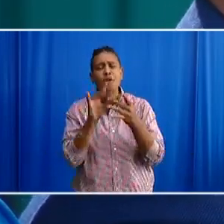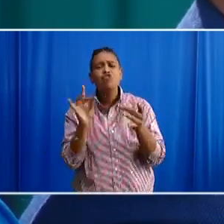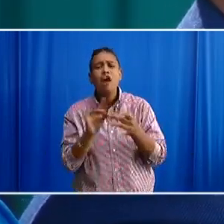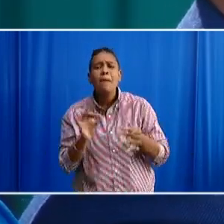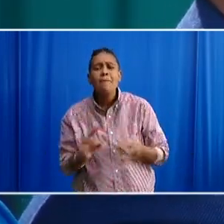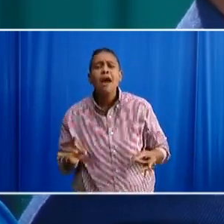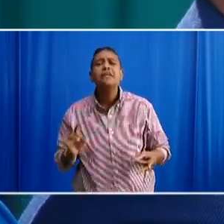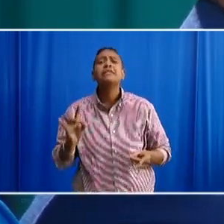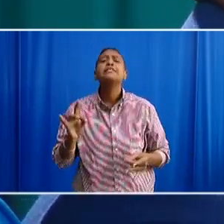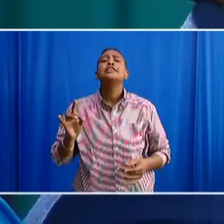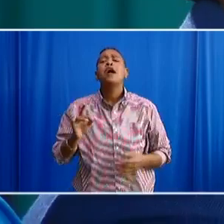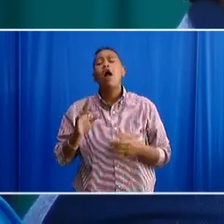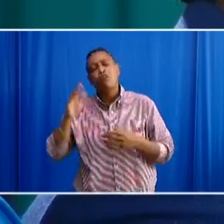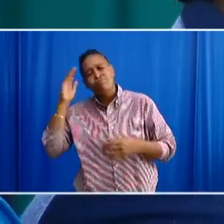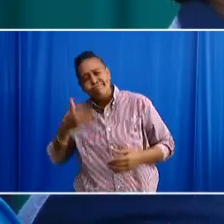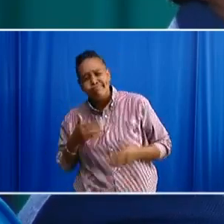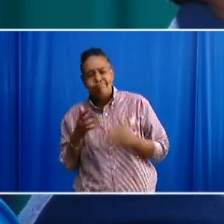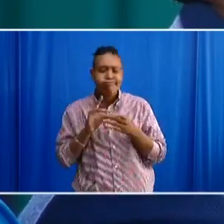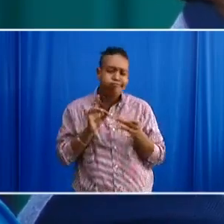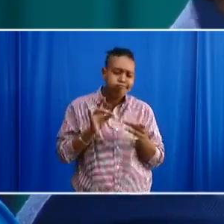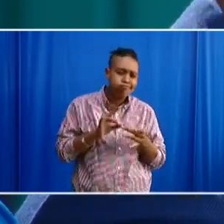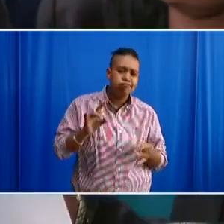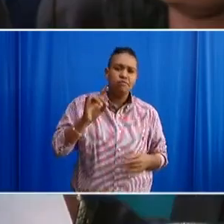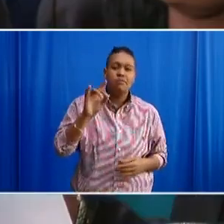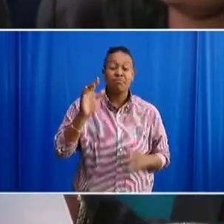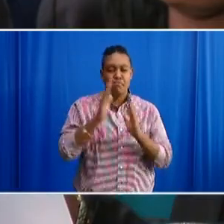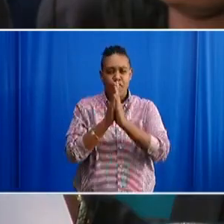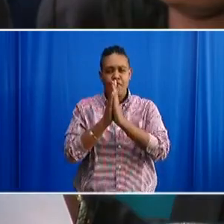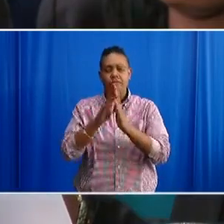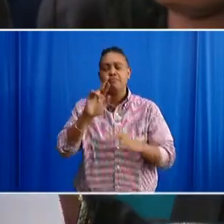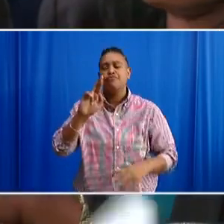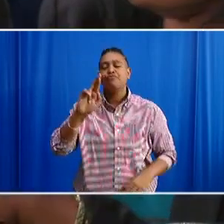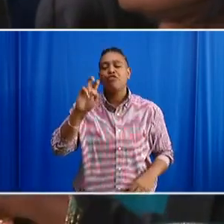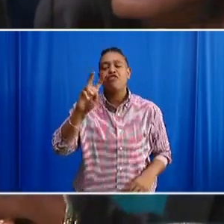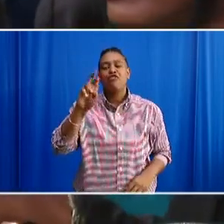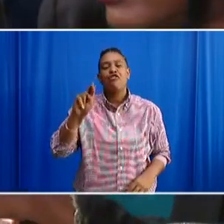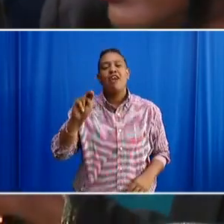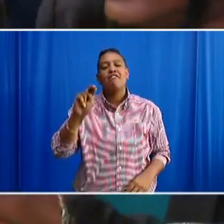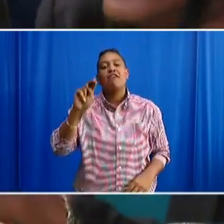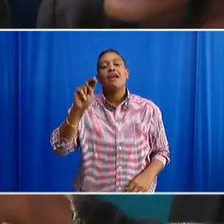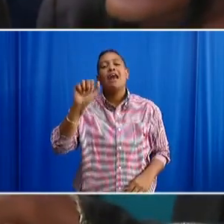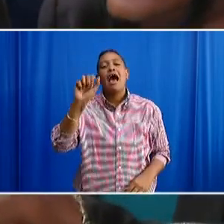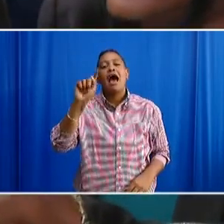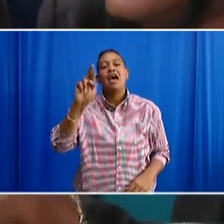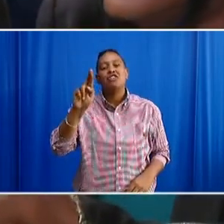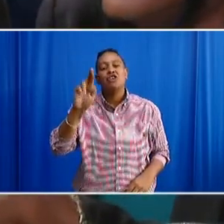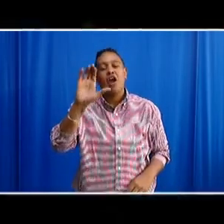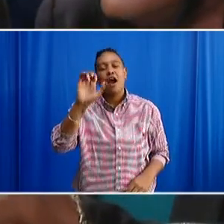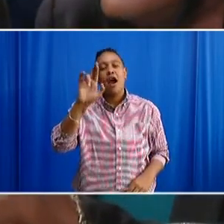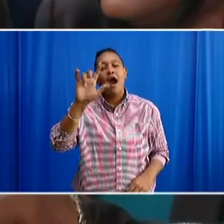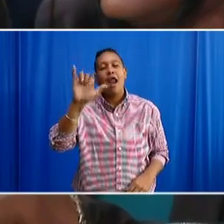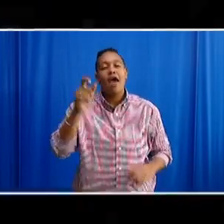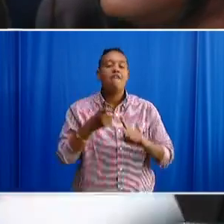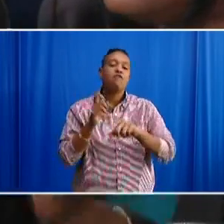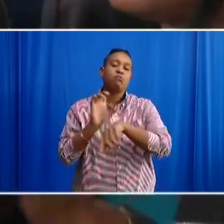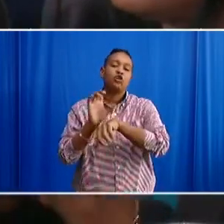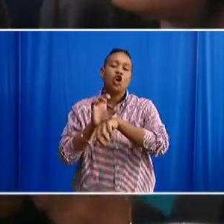and invocation, Reverend Astor Carlisle from the Webster Memorial United Church.